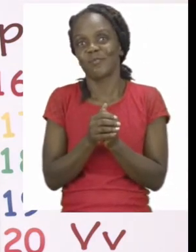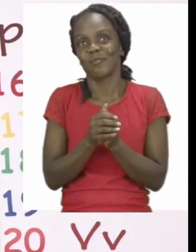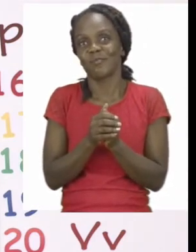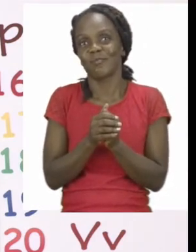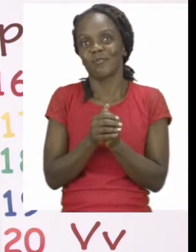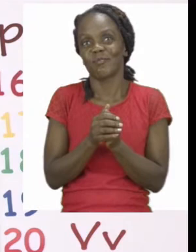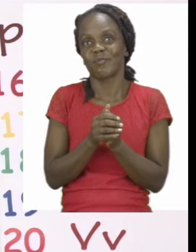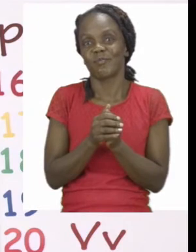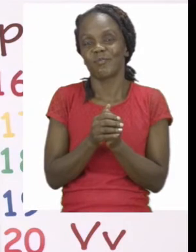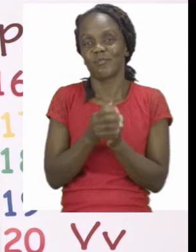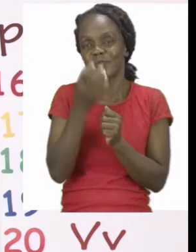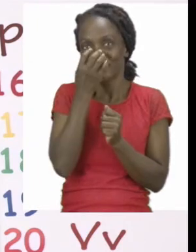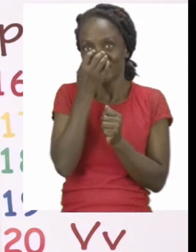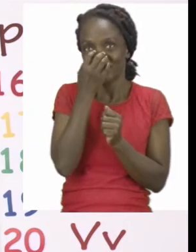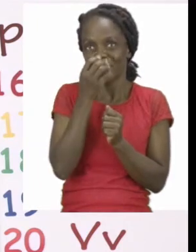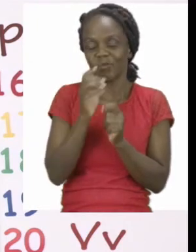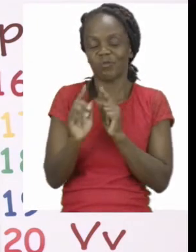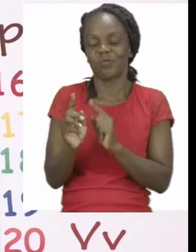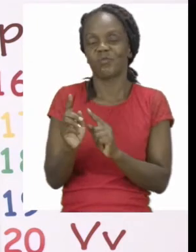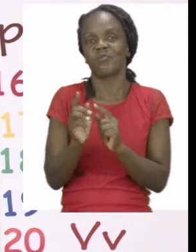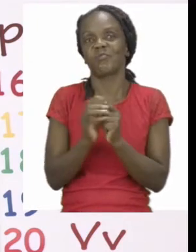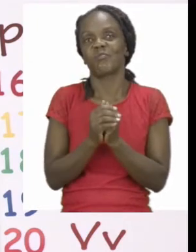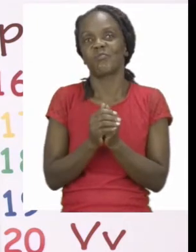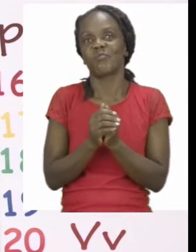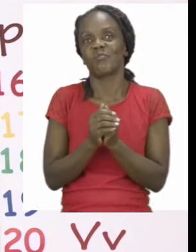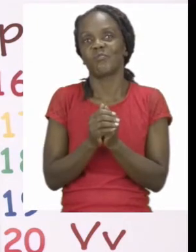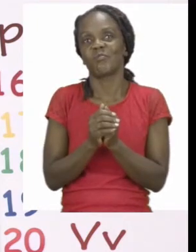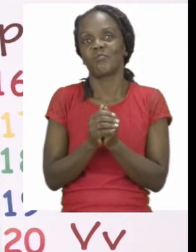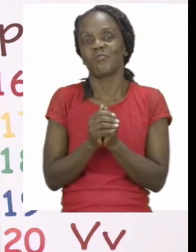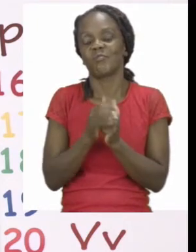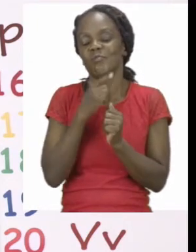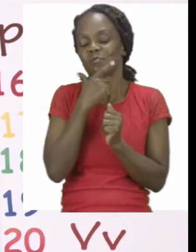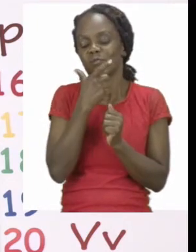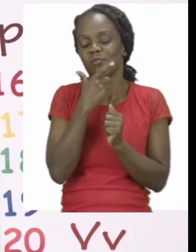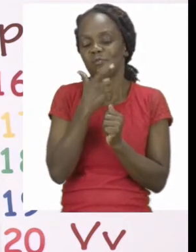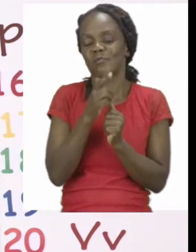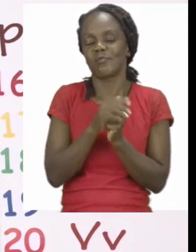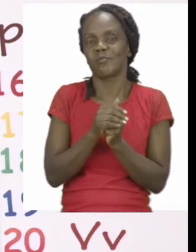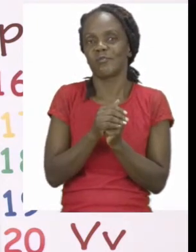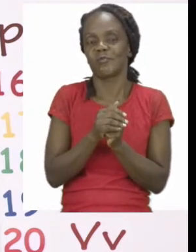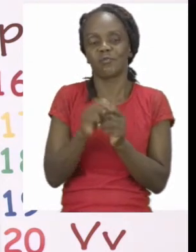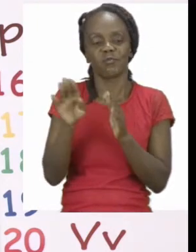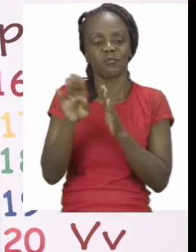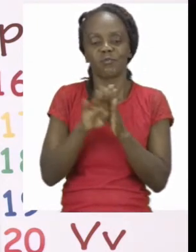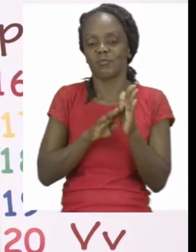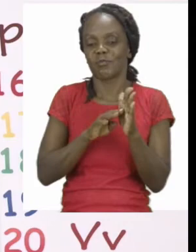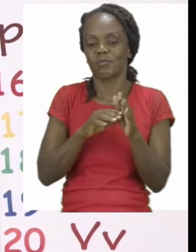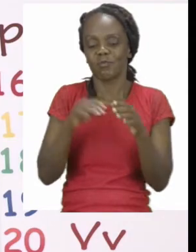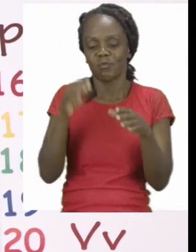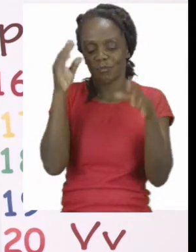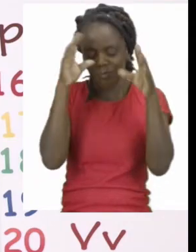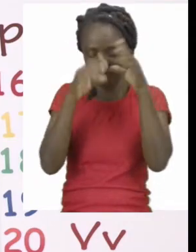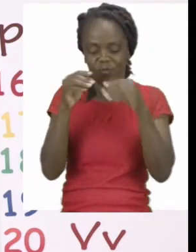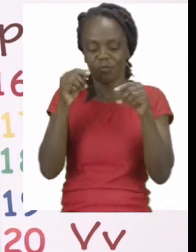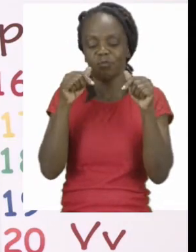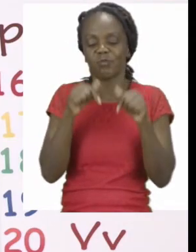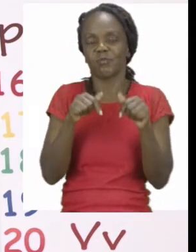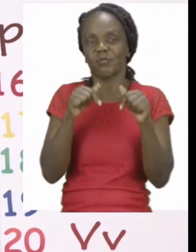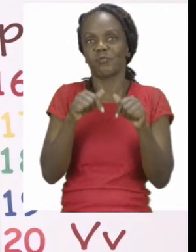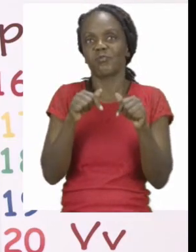from Sashi and I, we would like to say thank you for joining us today and